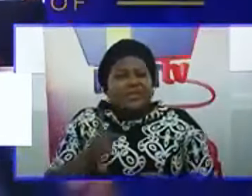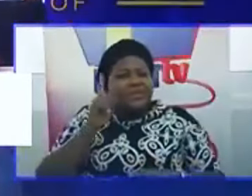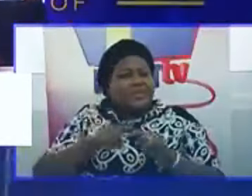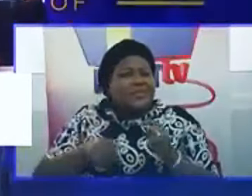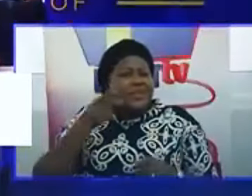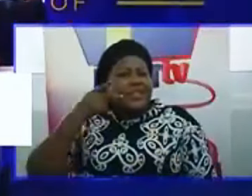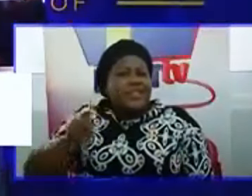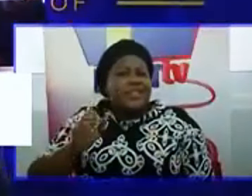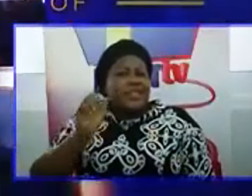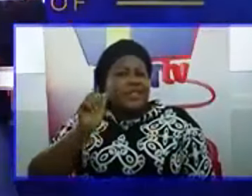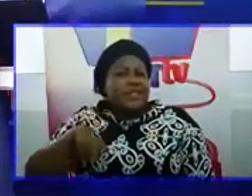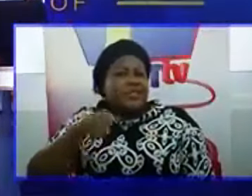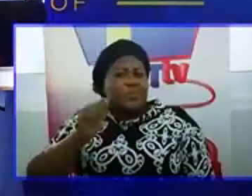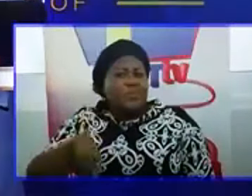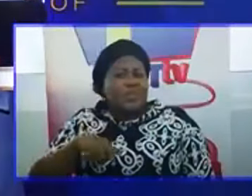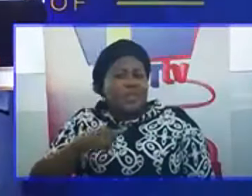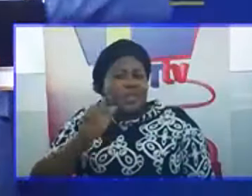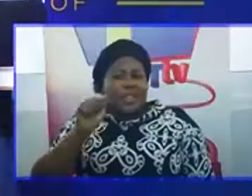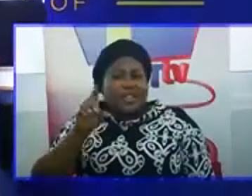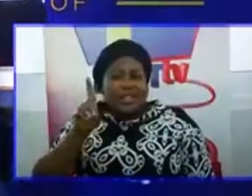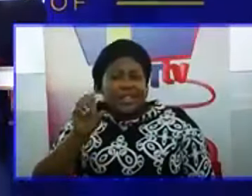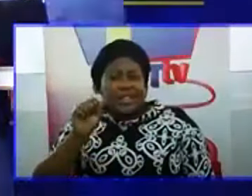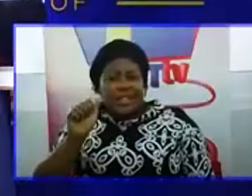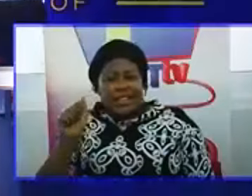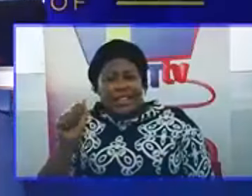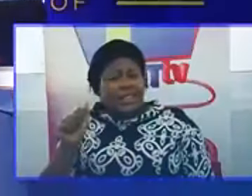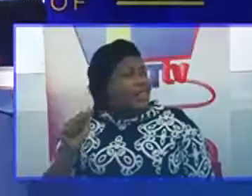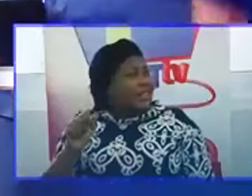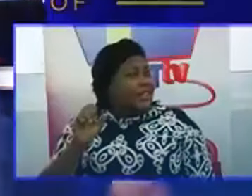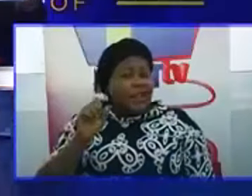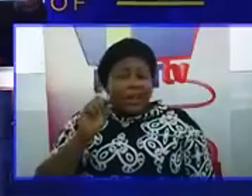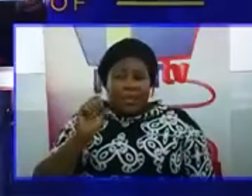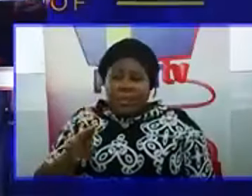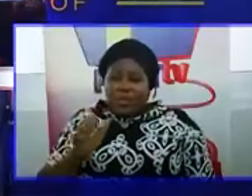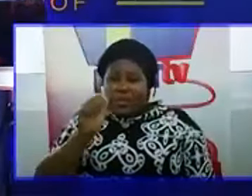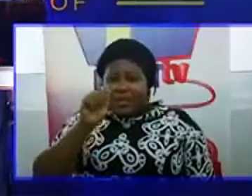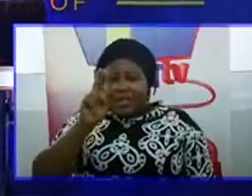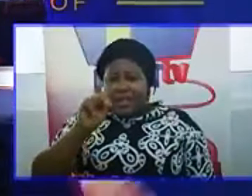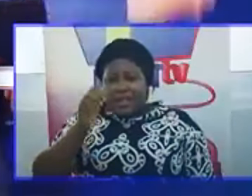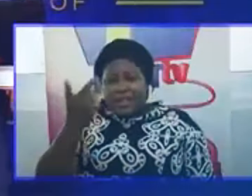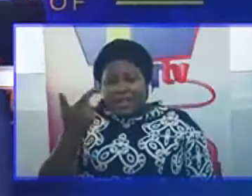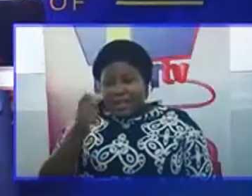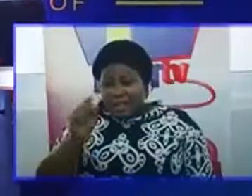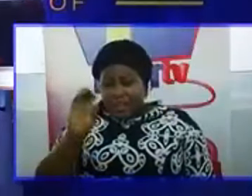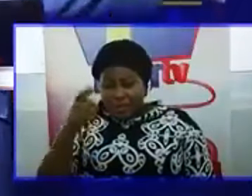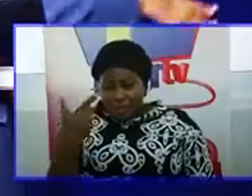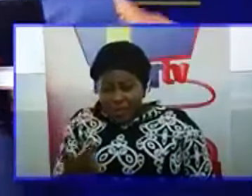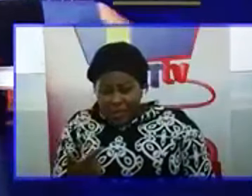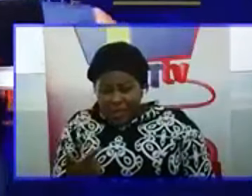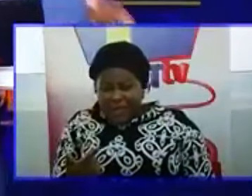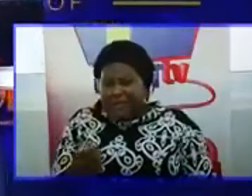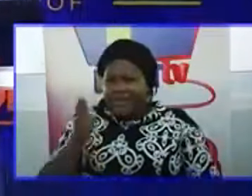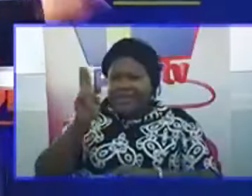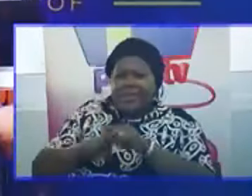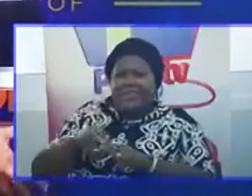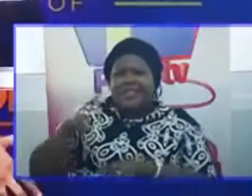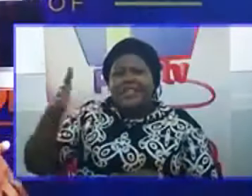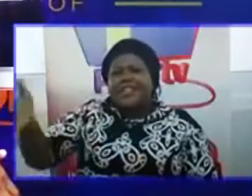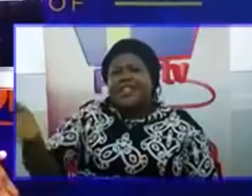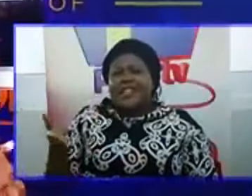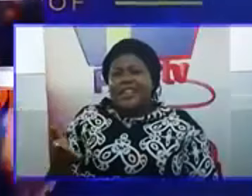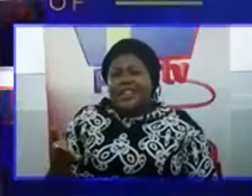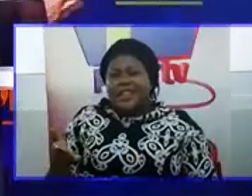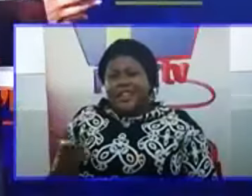Apostle Atuadison, Apostle Anson, Apostle Nobulachi. I can see them sit down for me to